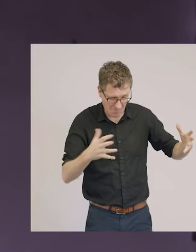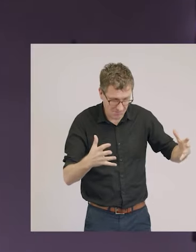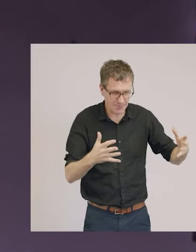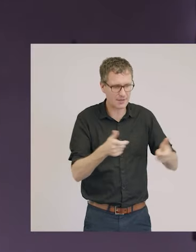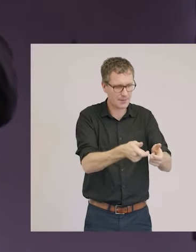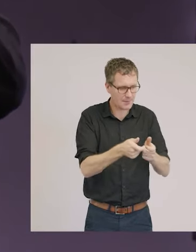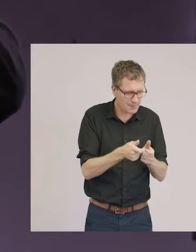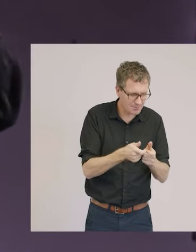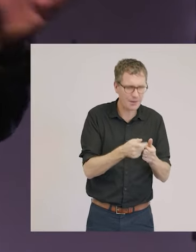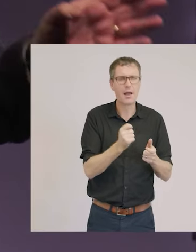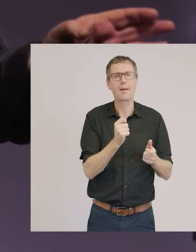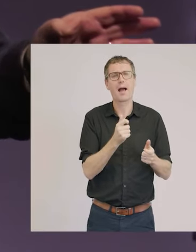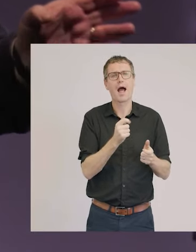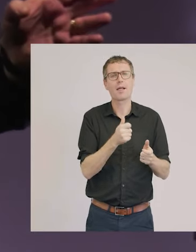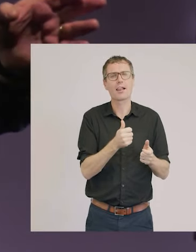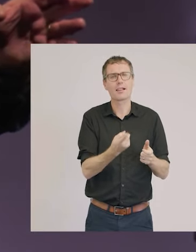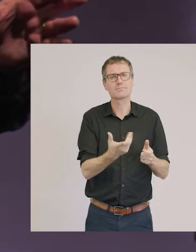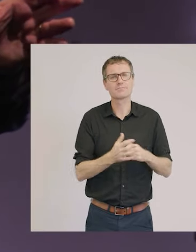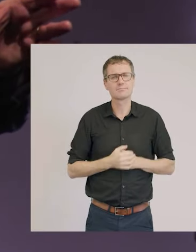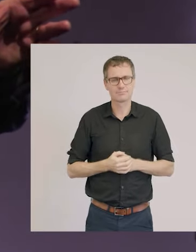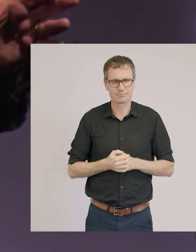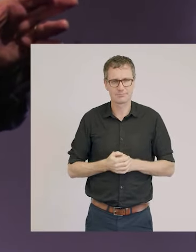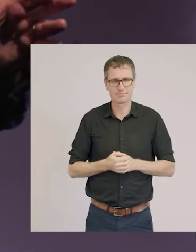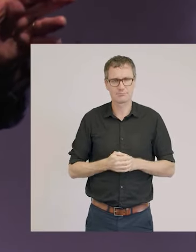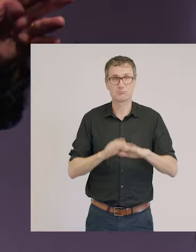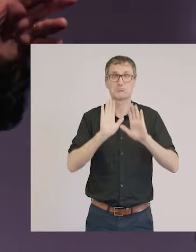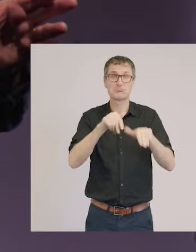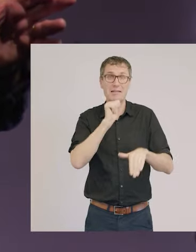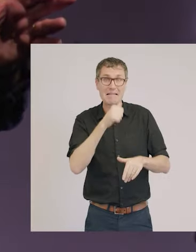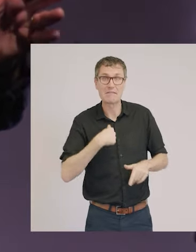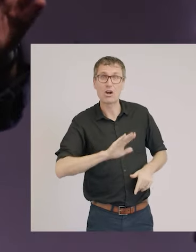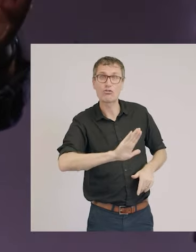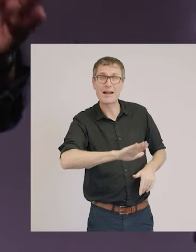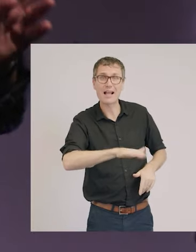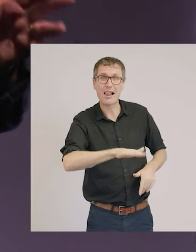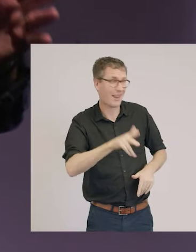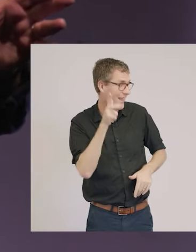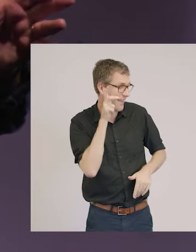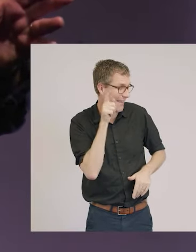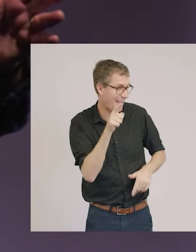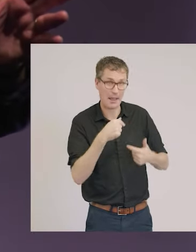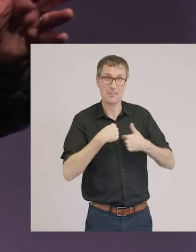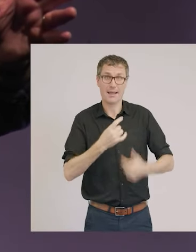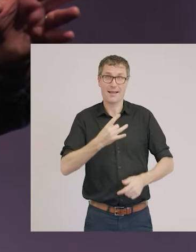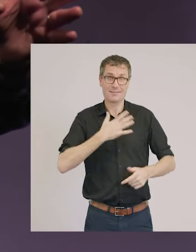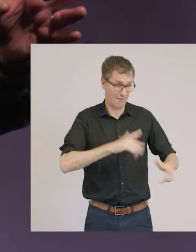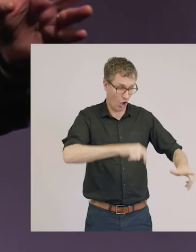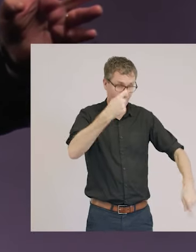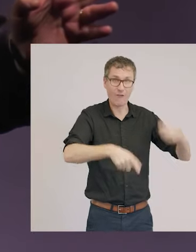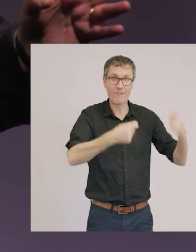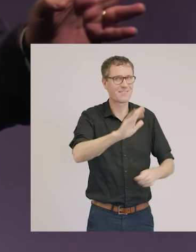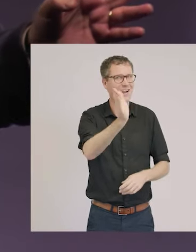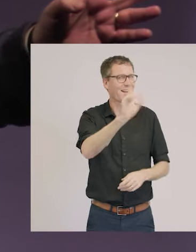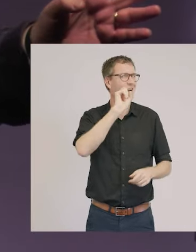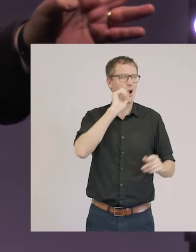So he's completely disassembled this whole car. Now I want to tell you, if there was a rattle in my car, I would not be